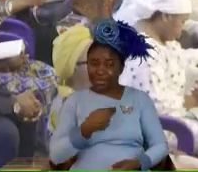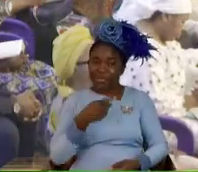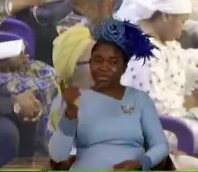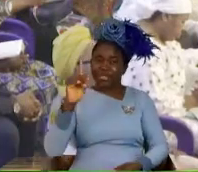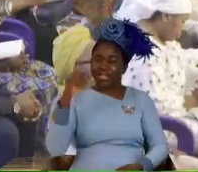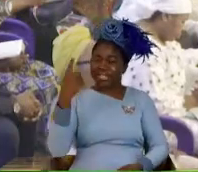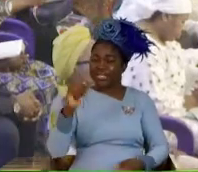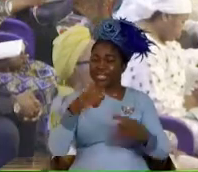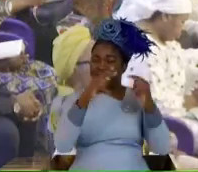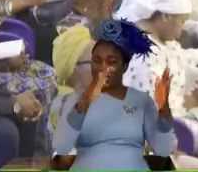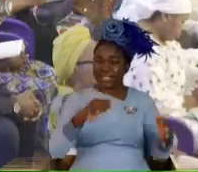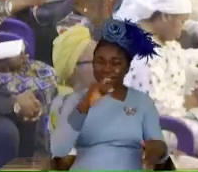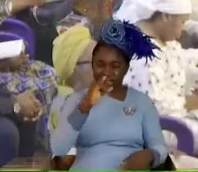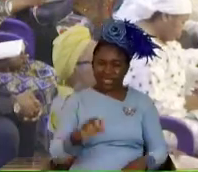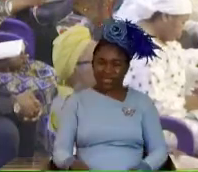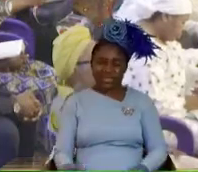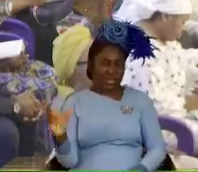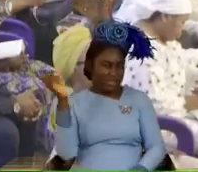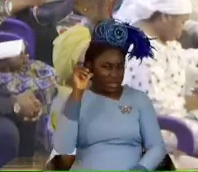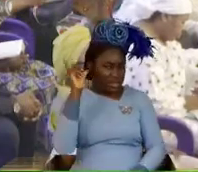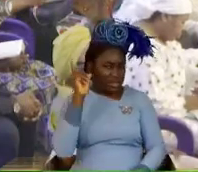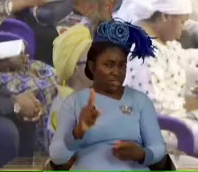these hard facts.